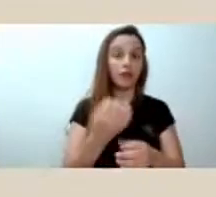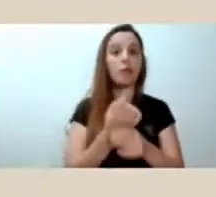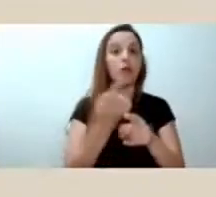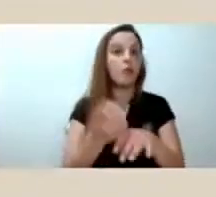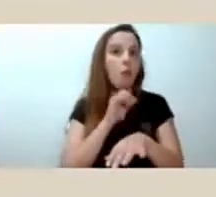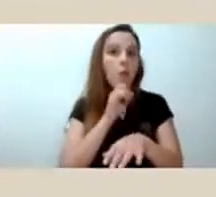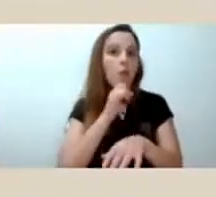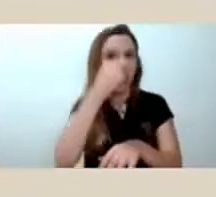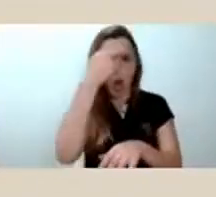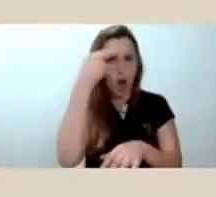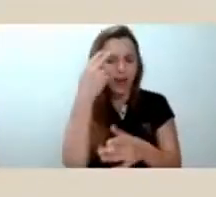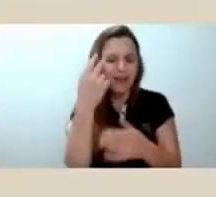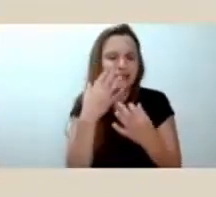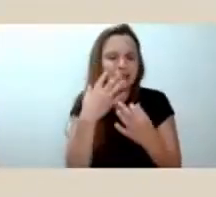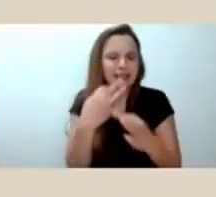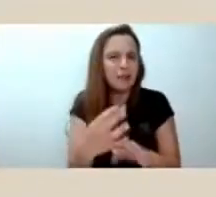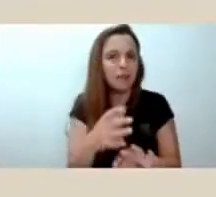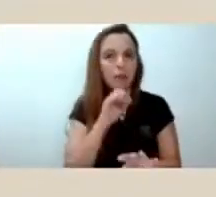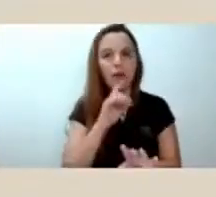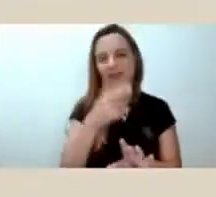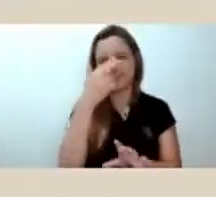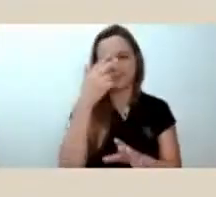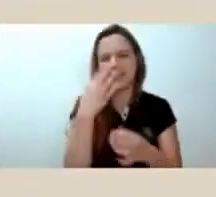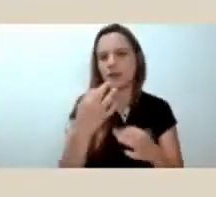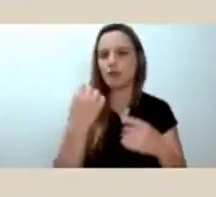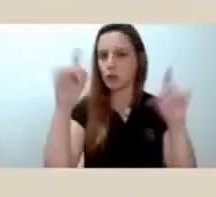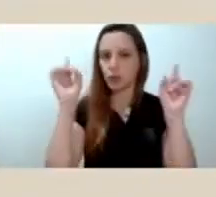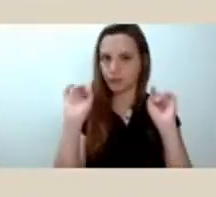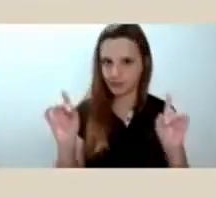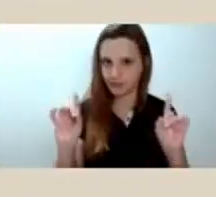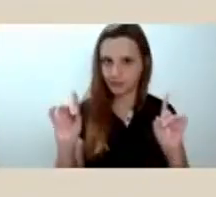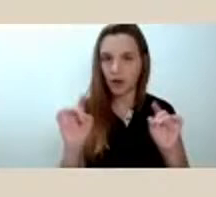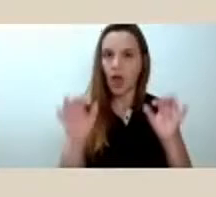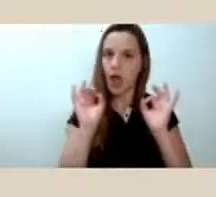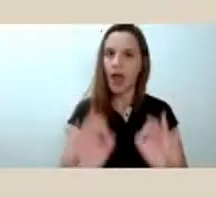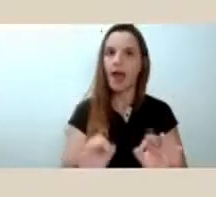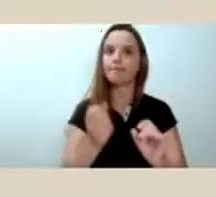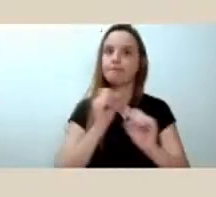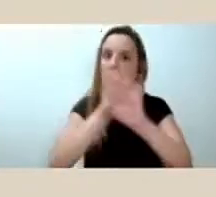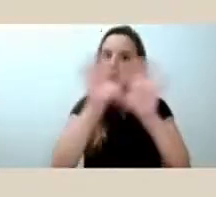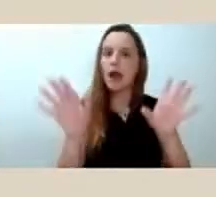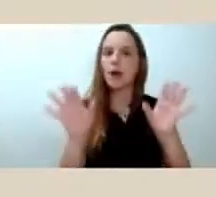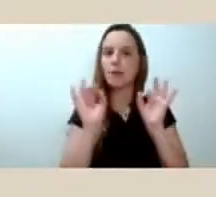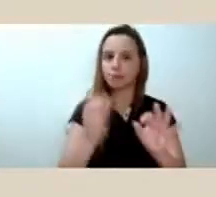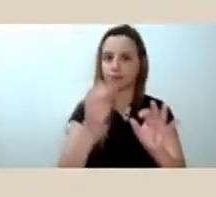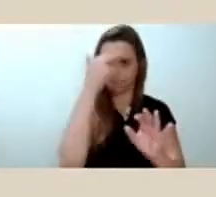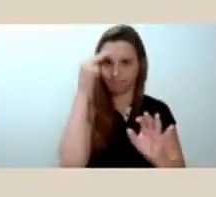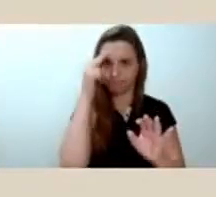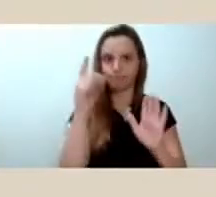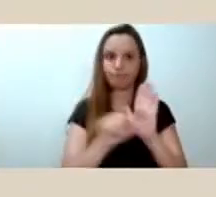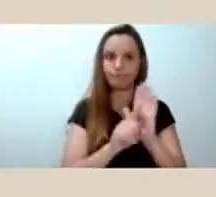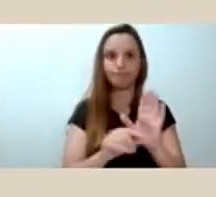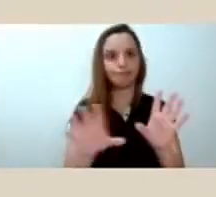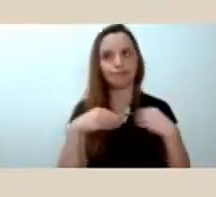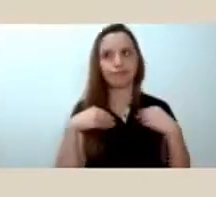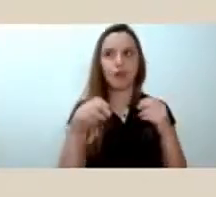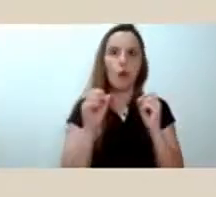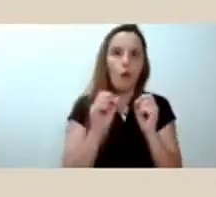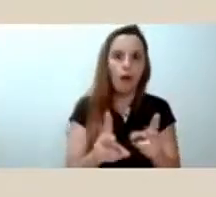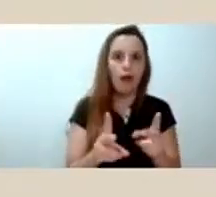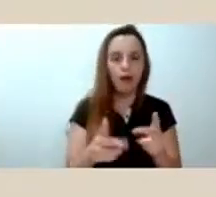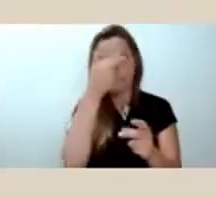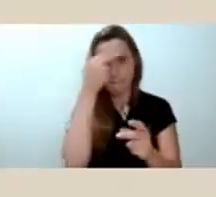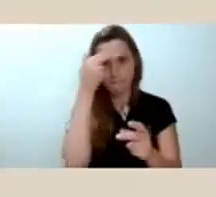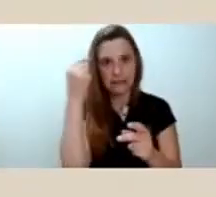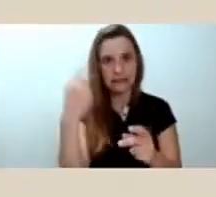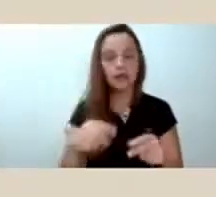cases it has not been a small bias, it's been an absolutely explicit and, you know, legally acceptable bias. But even